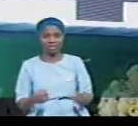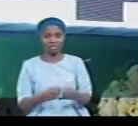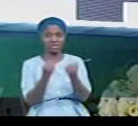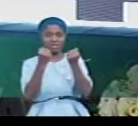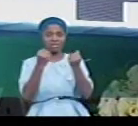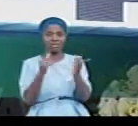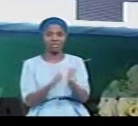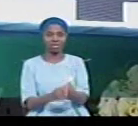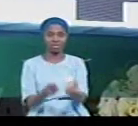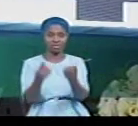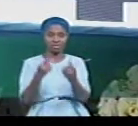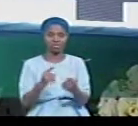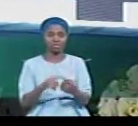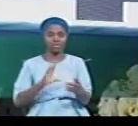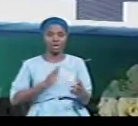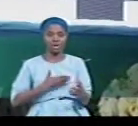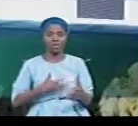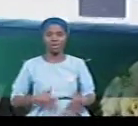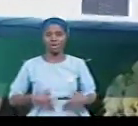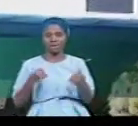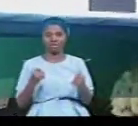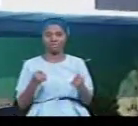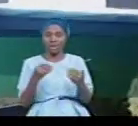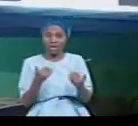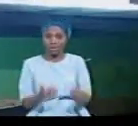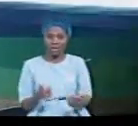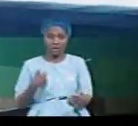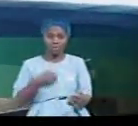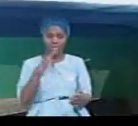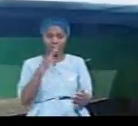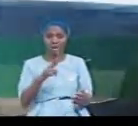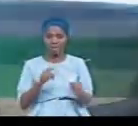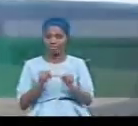our lives. Now, we're moving on. And as